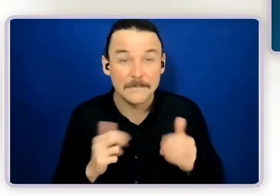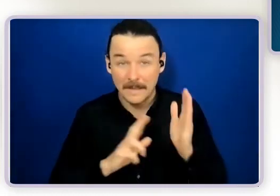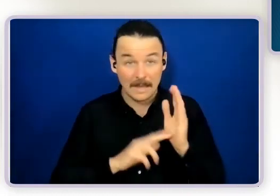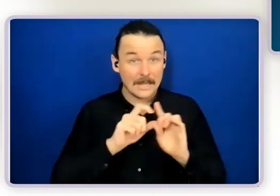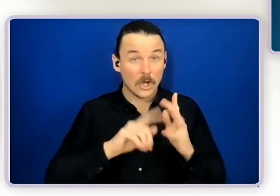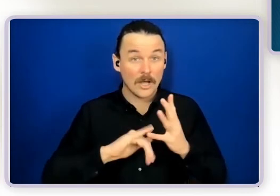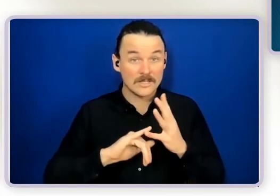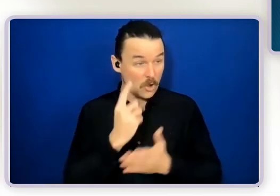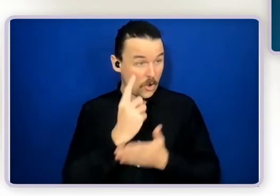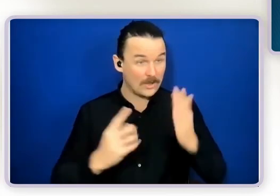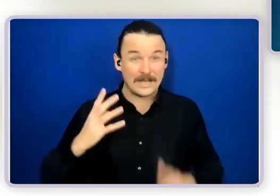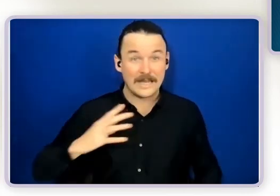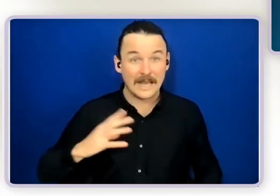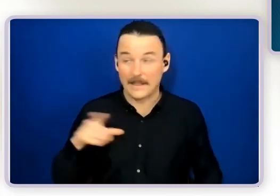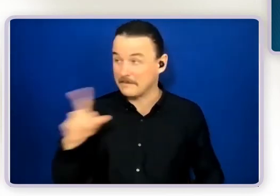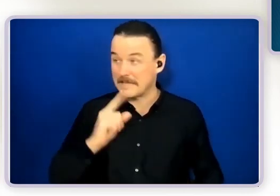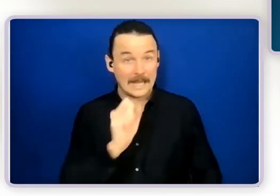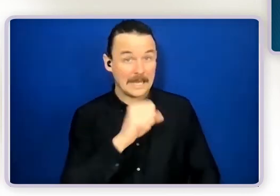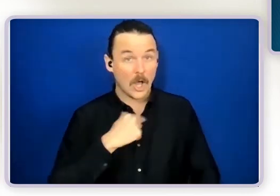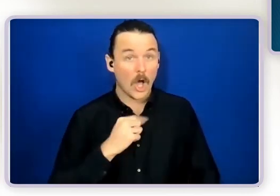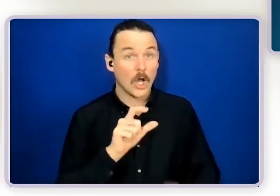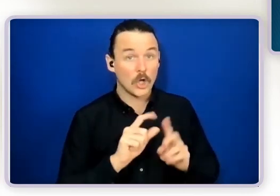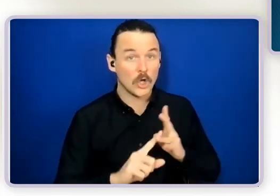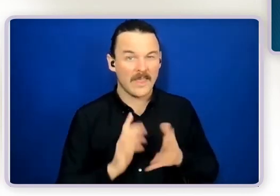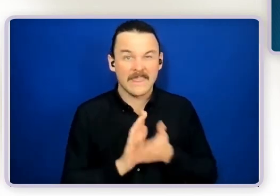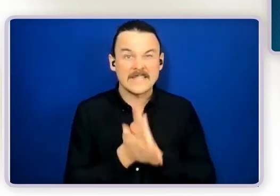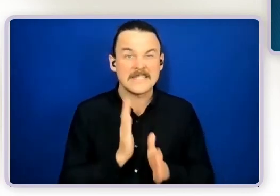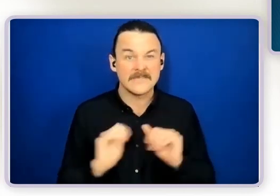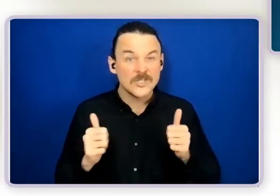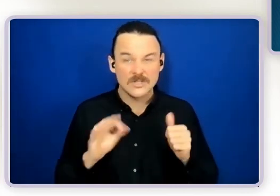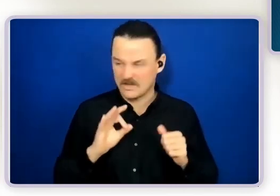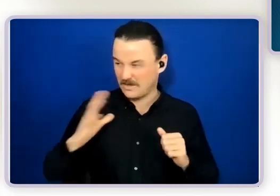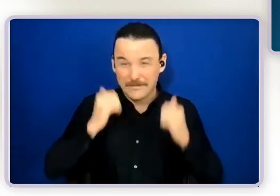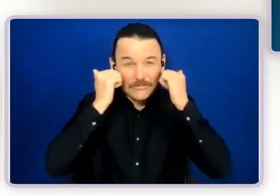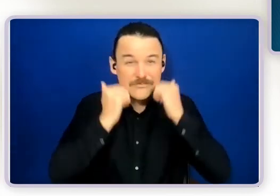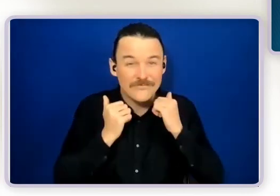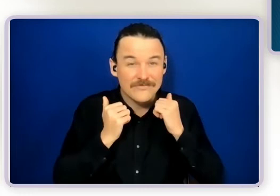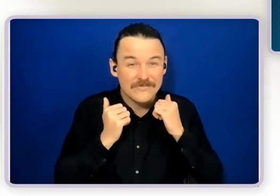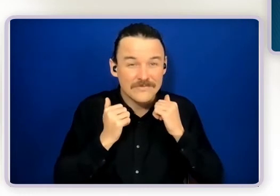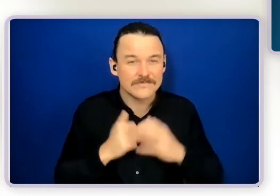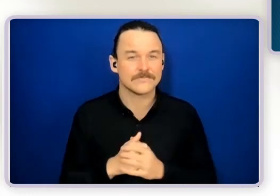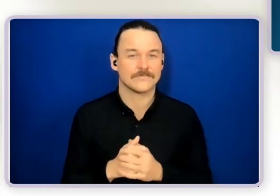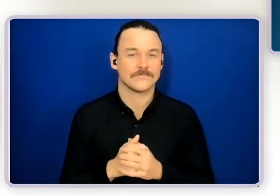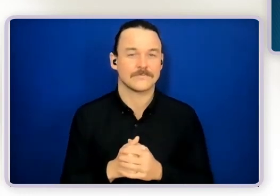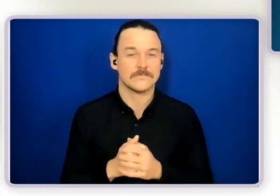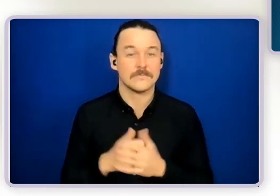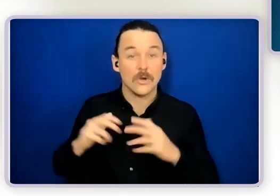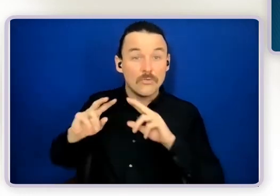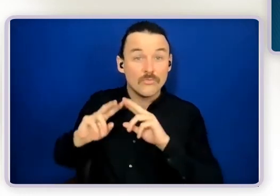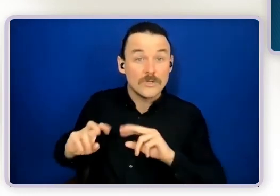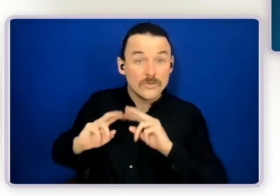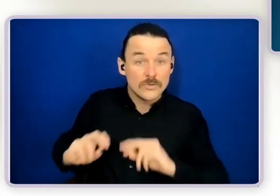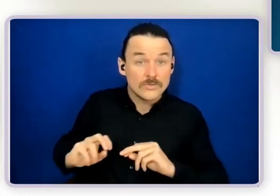does the research say? The research, of which there is a lot, really has